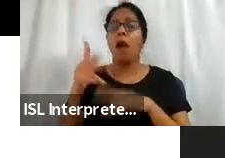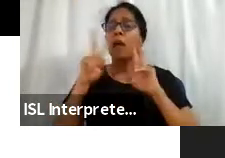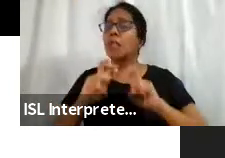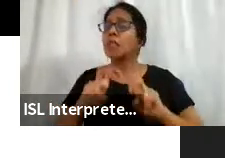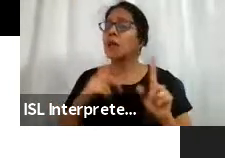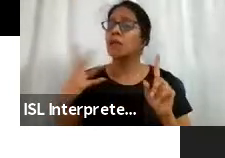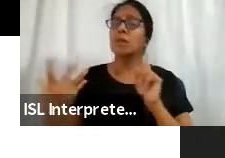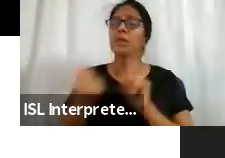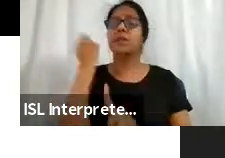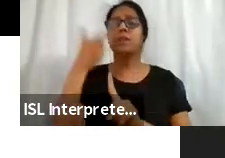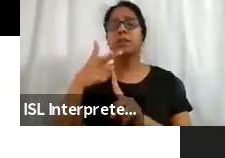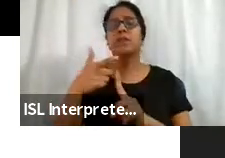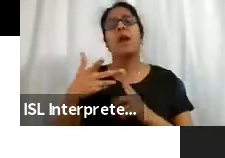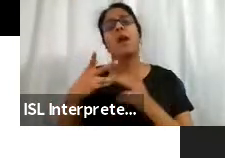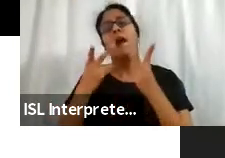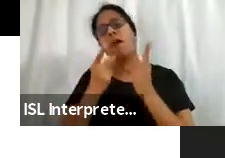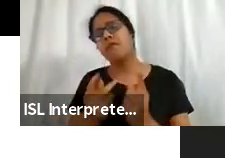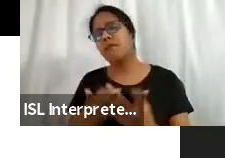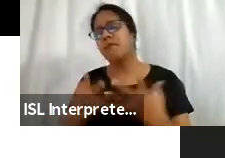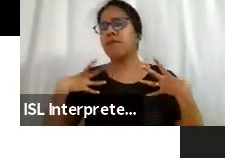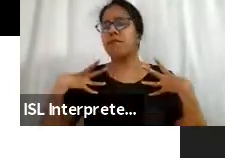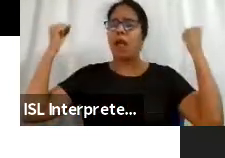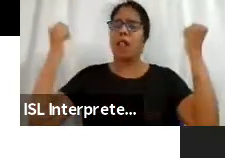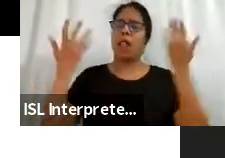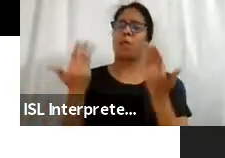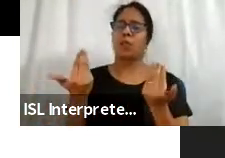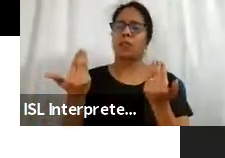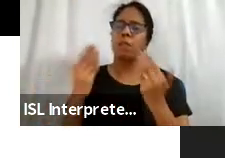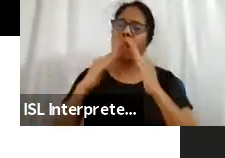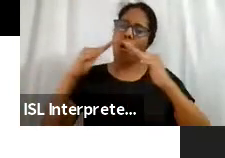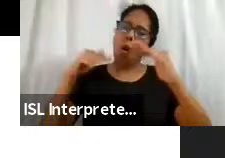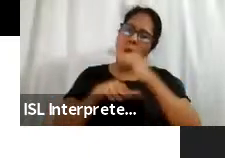of their own homes. And that's what we're going to deal today.